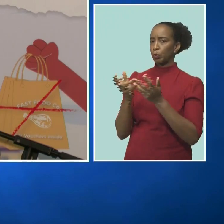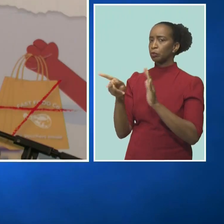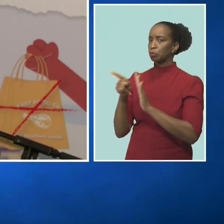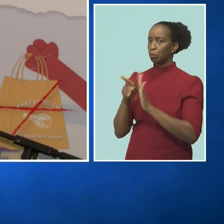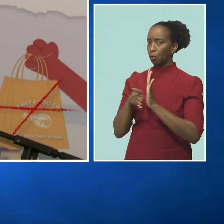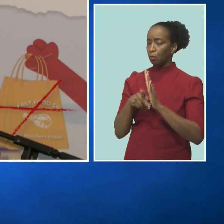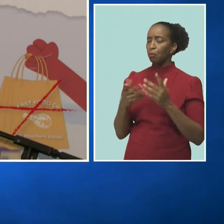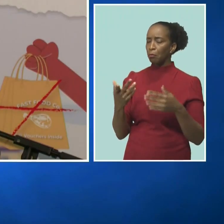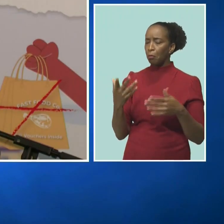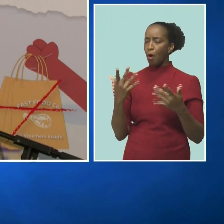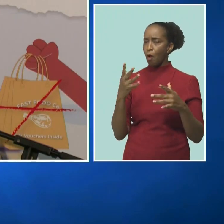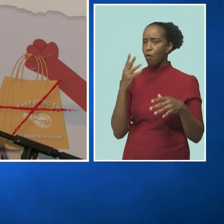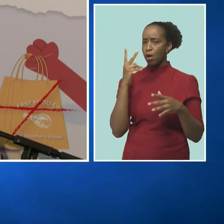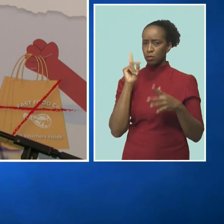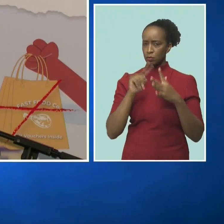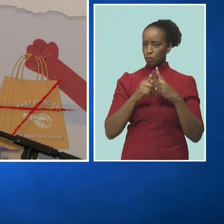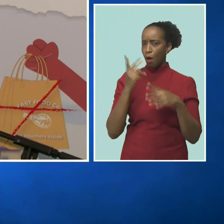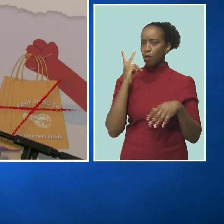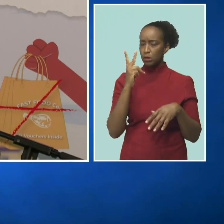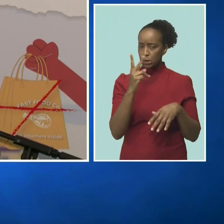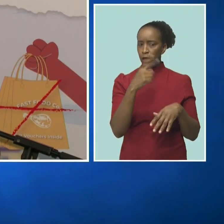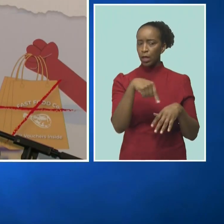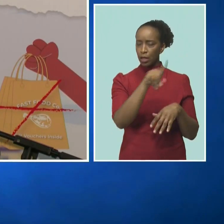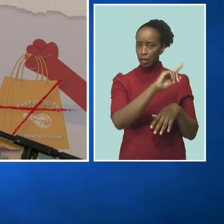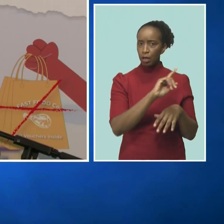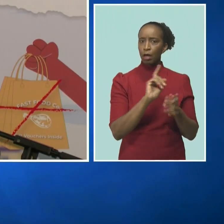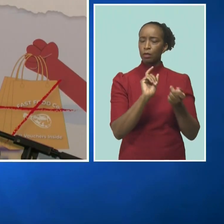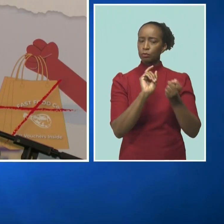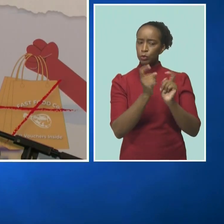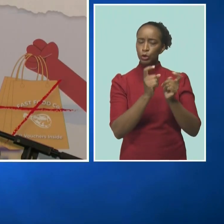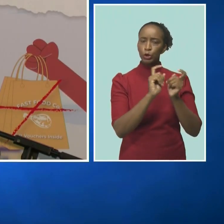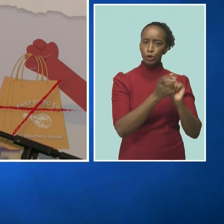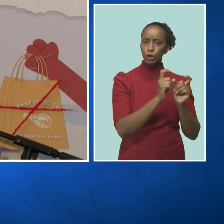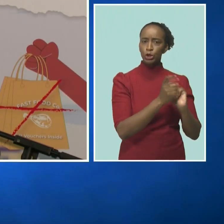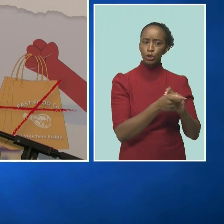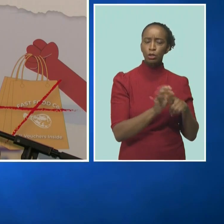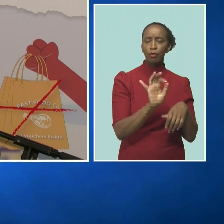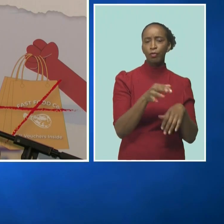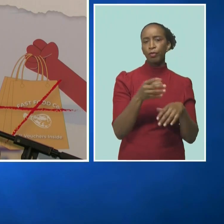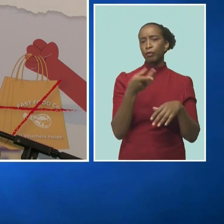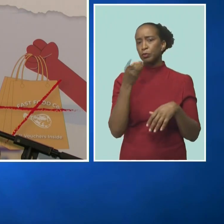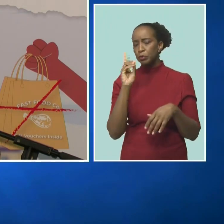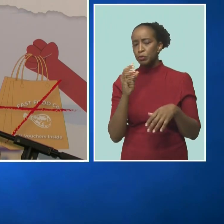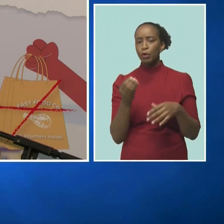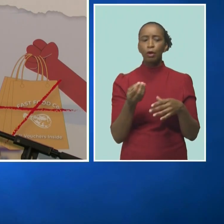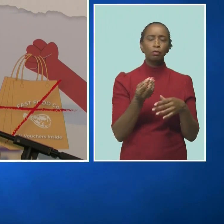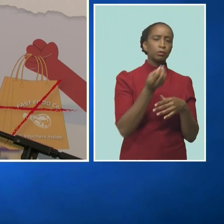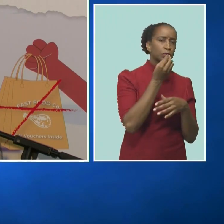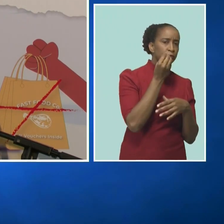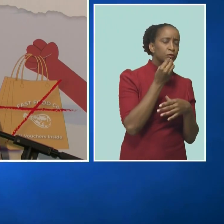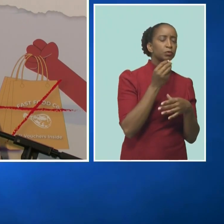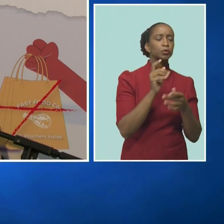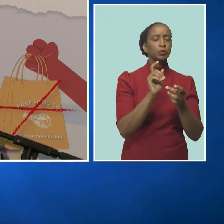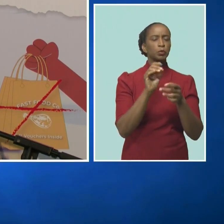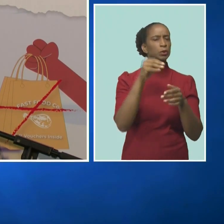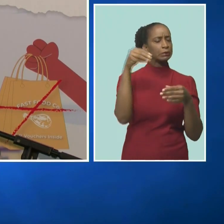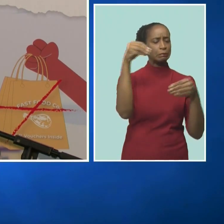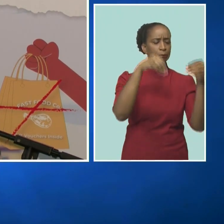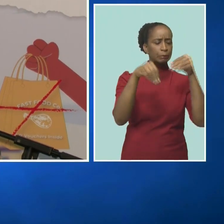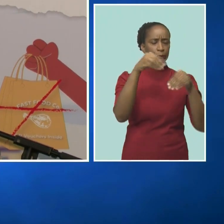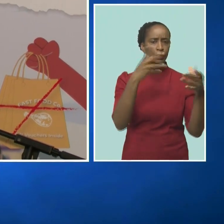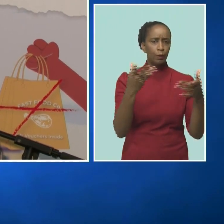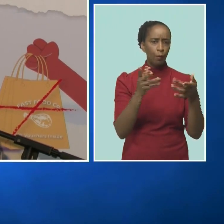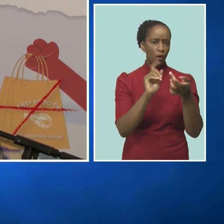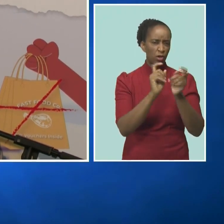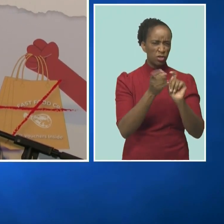our industry partners who are already moving towards reformulation in terms of moving their products from being unhealthy to being healthier. I want